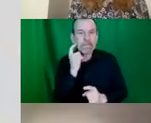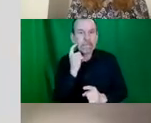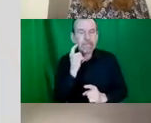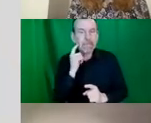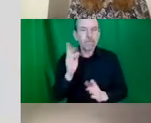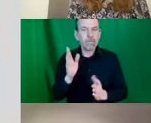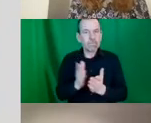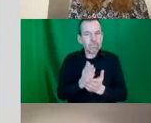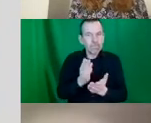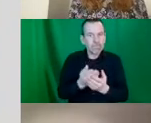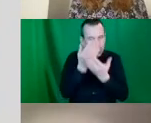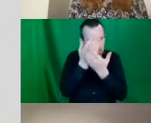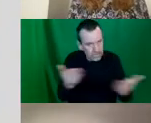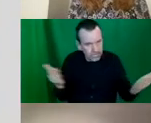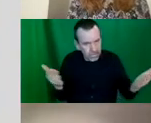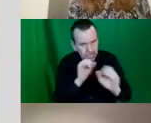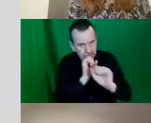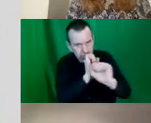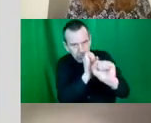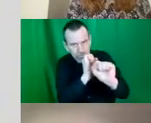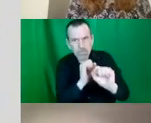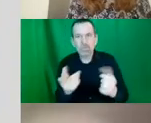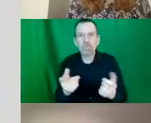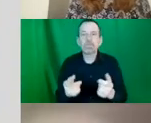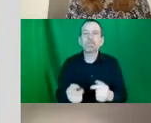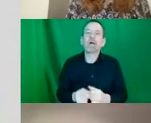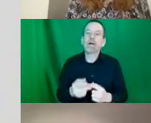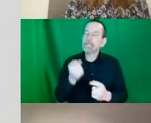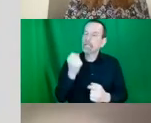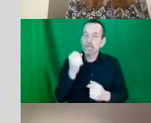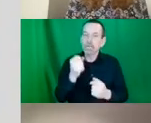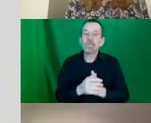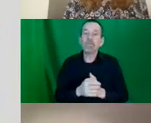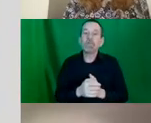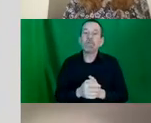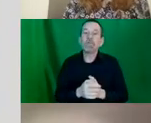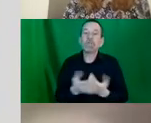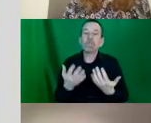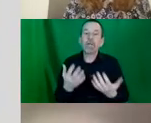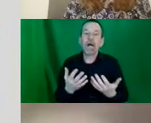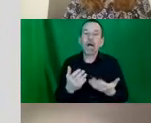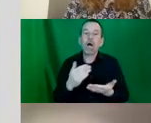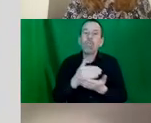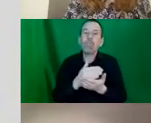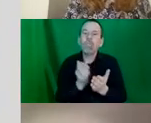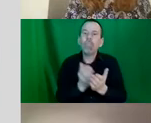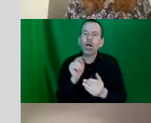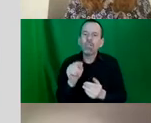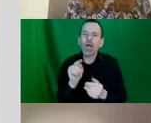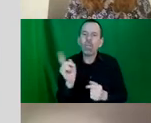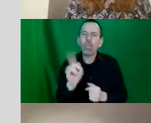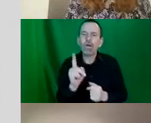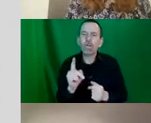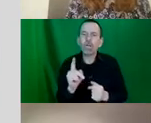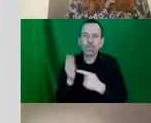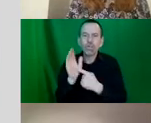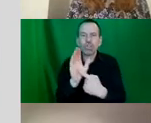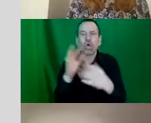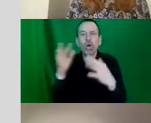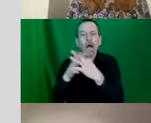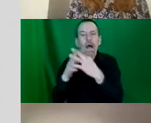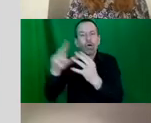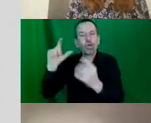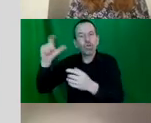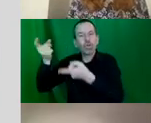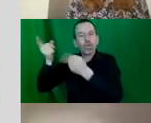this is considered at the point of acquisition. For part of this session, we were shown how curators fill out paperwork when acquiring